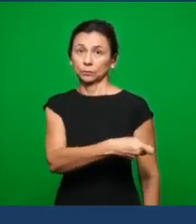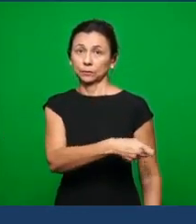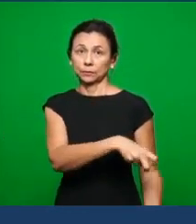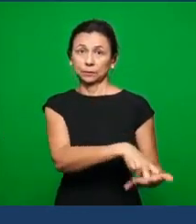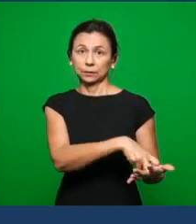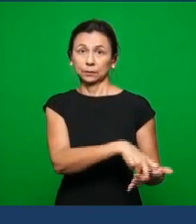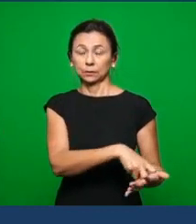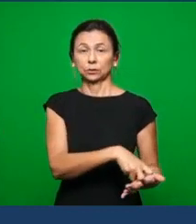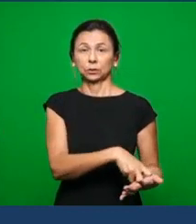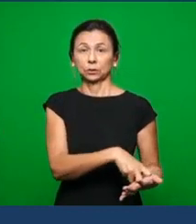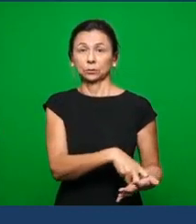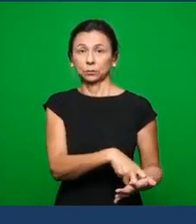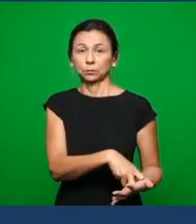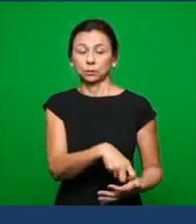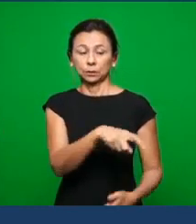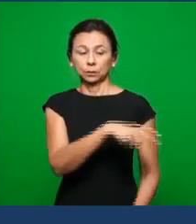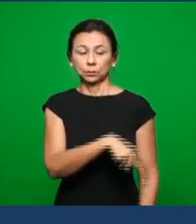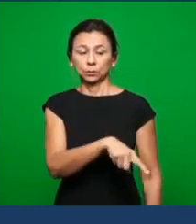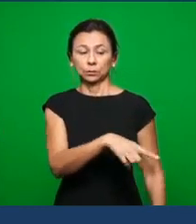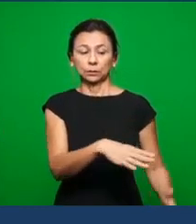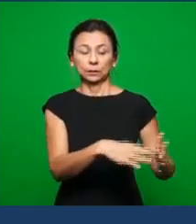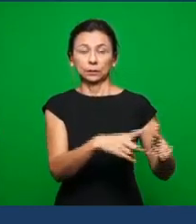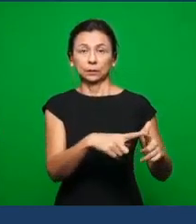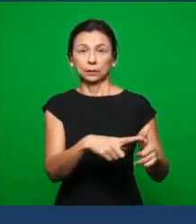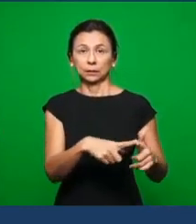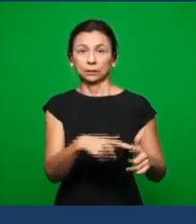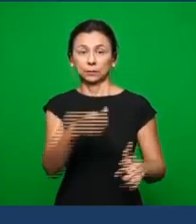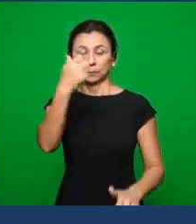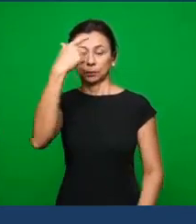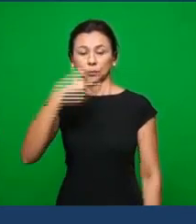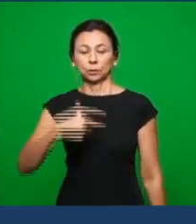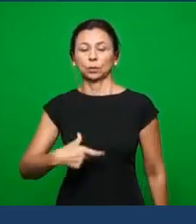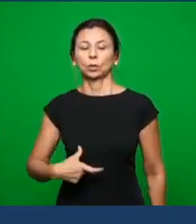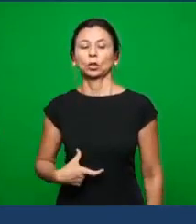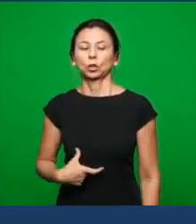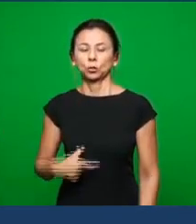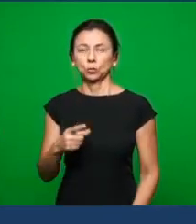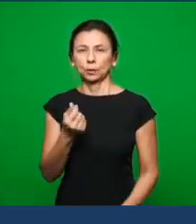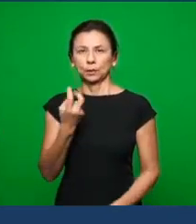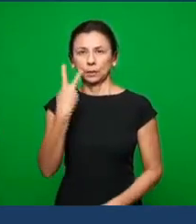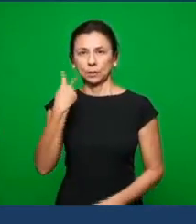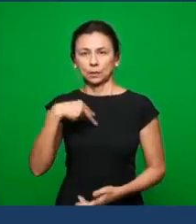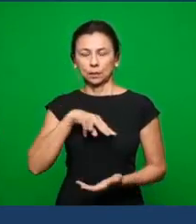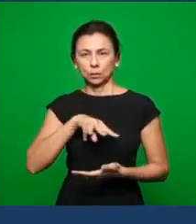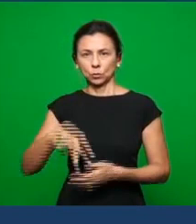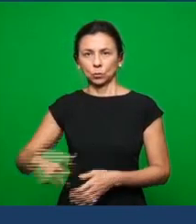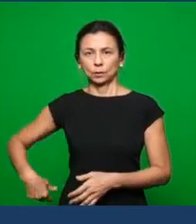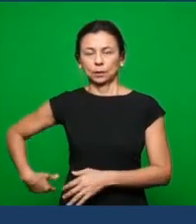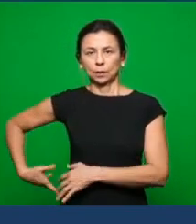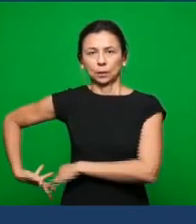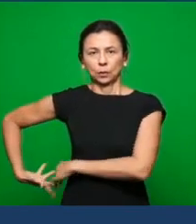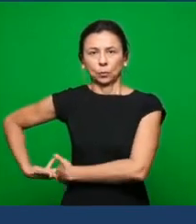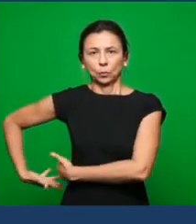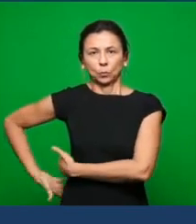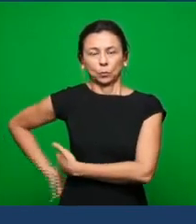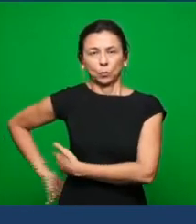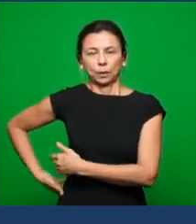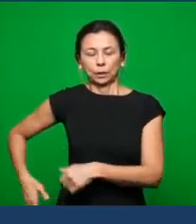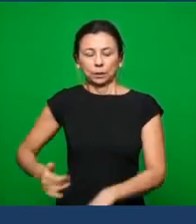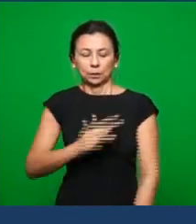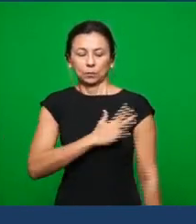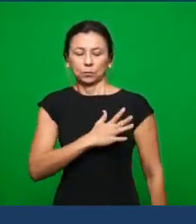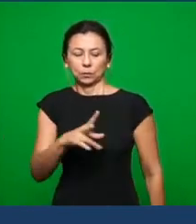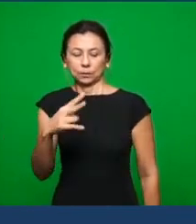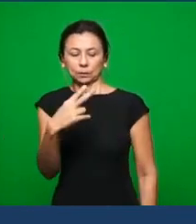indeed, I will cast her into a sick bed. Now, kiddo children, and all the